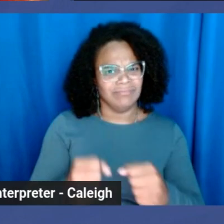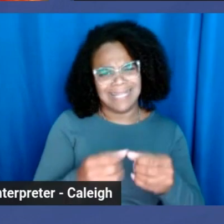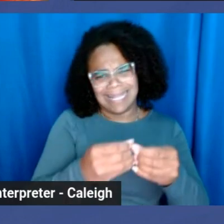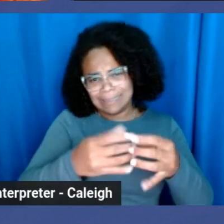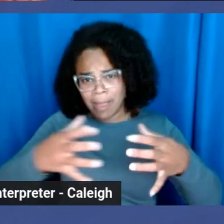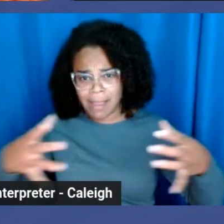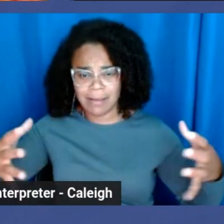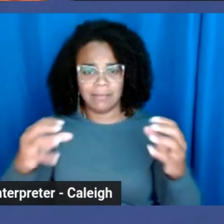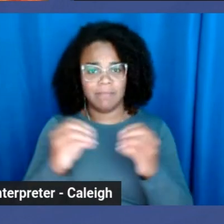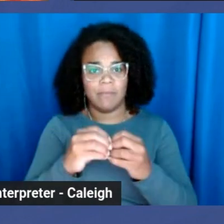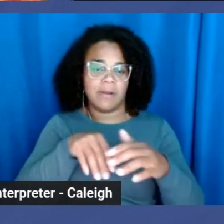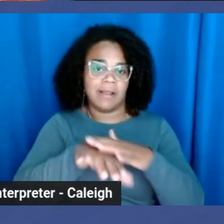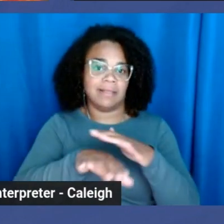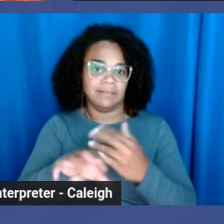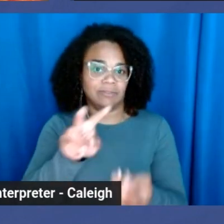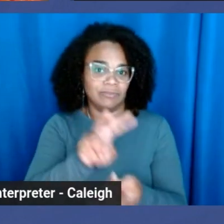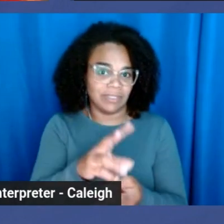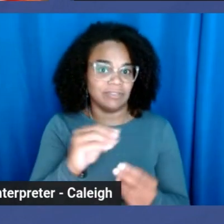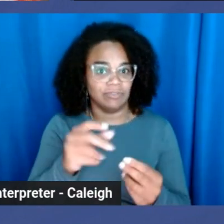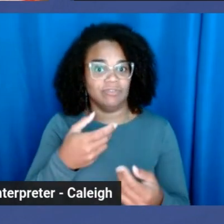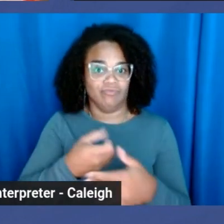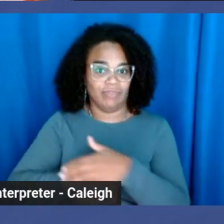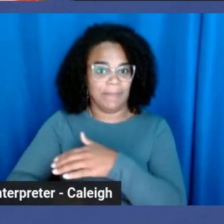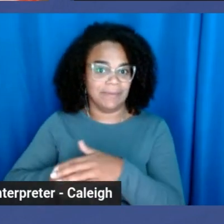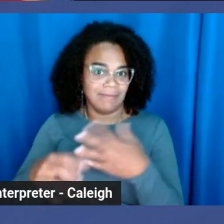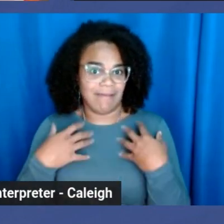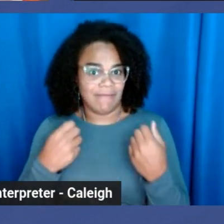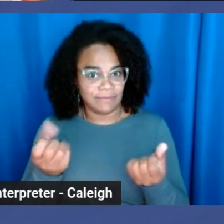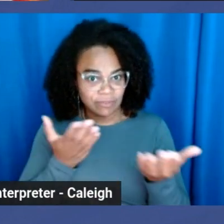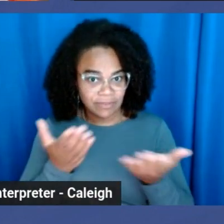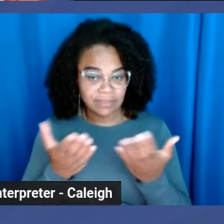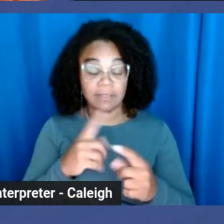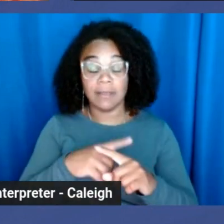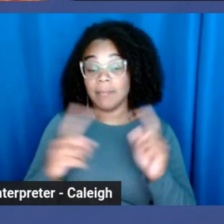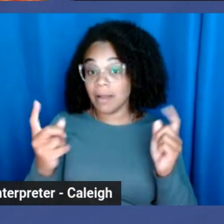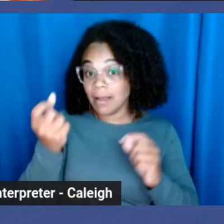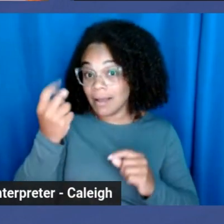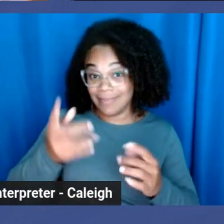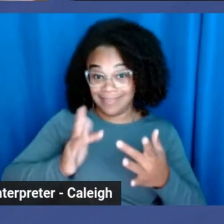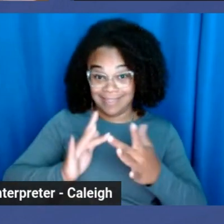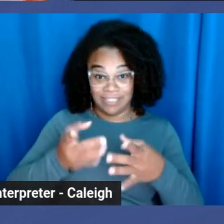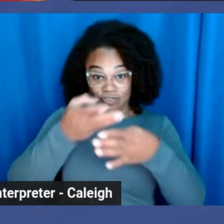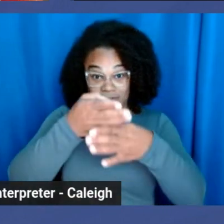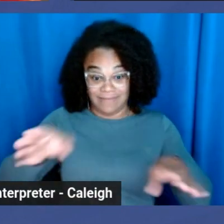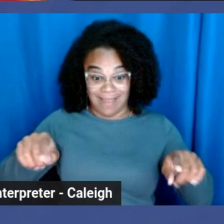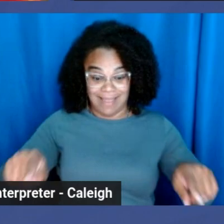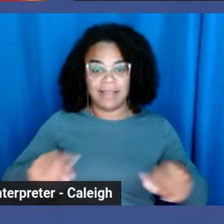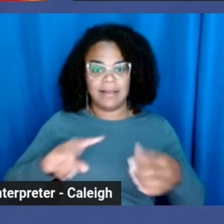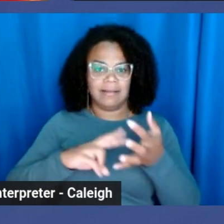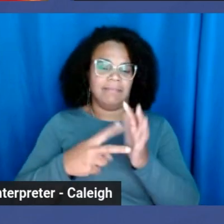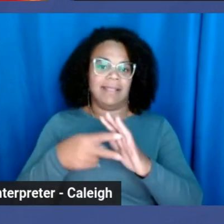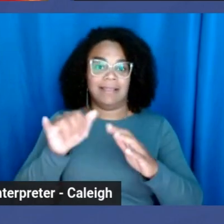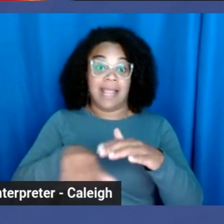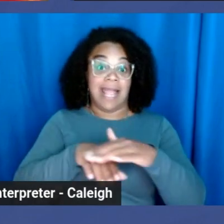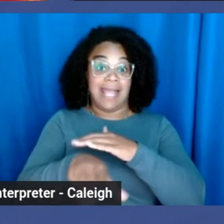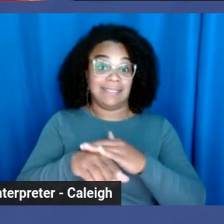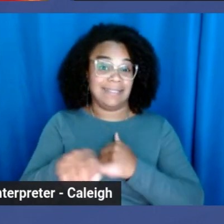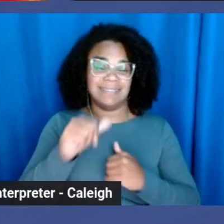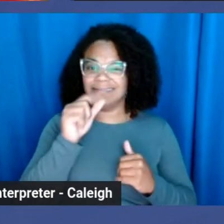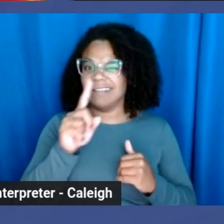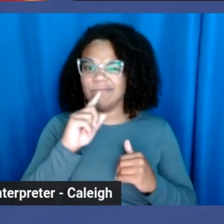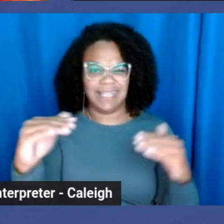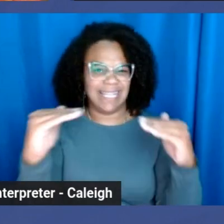to sexual and reproductive health services. But the digital divides mean the access isn't really equal.